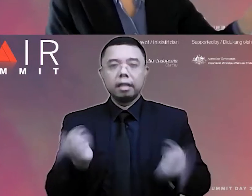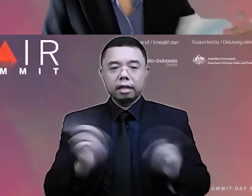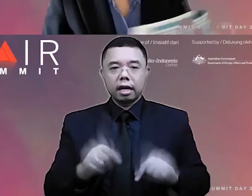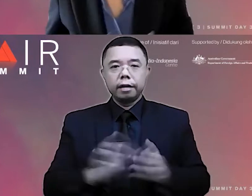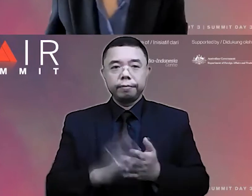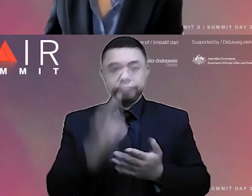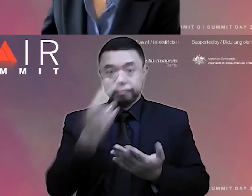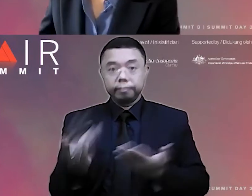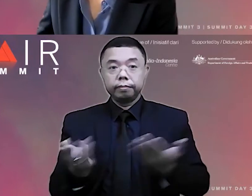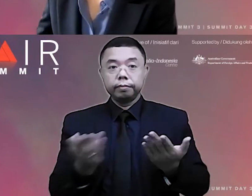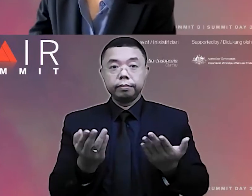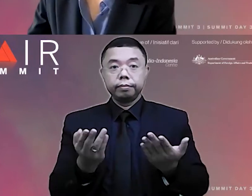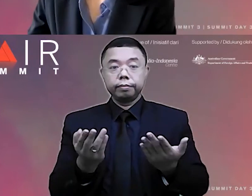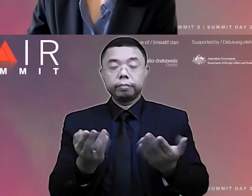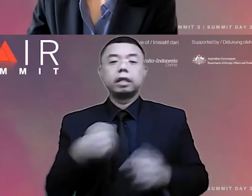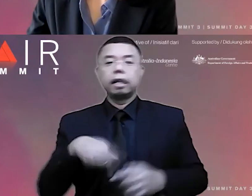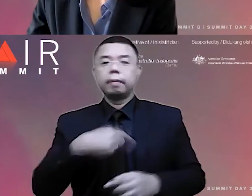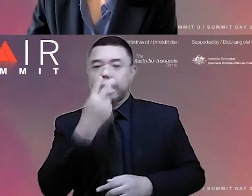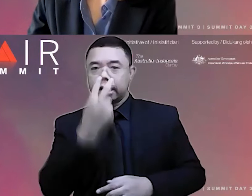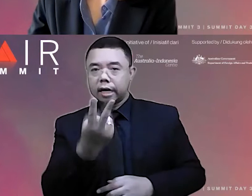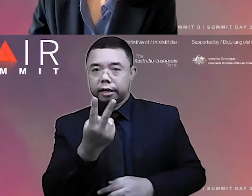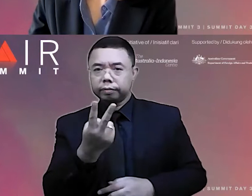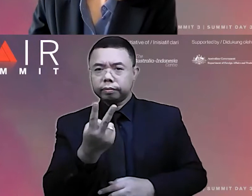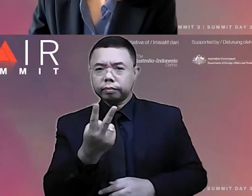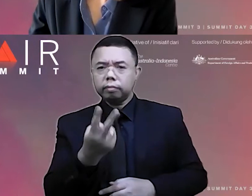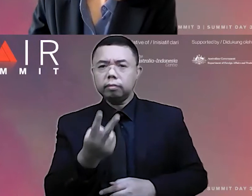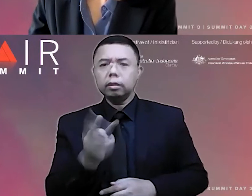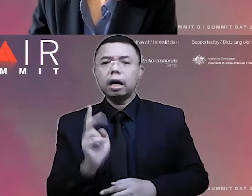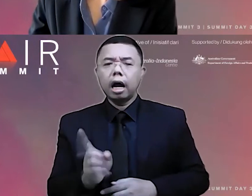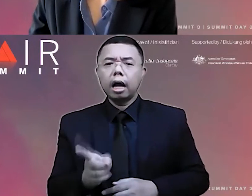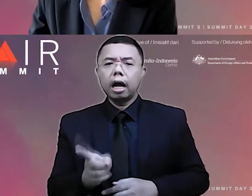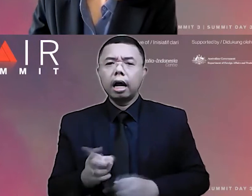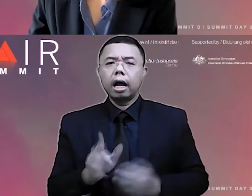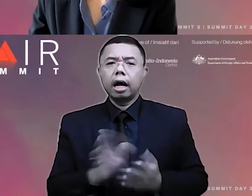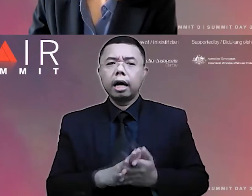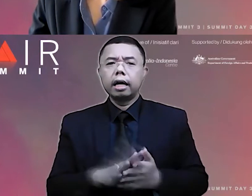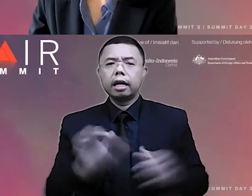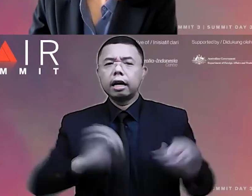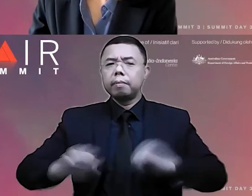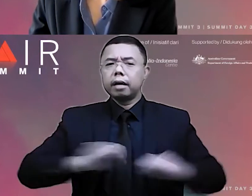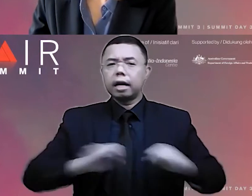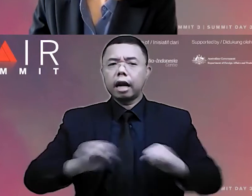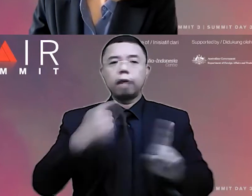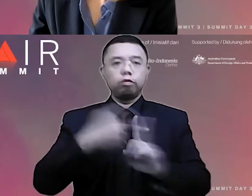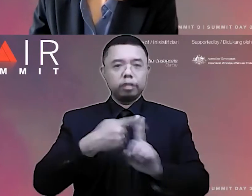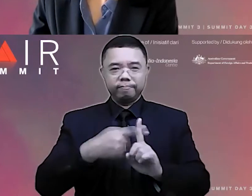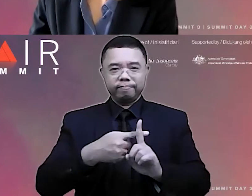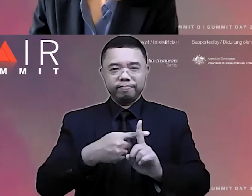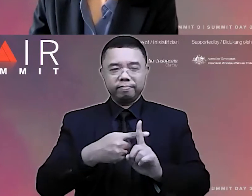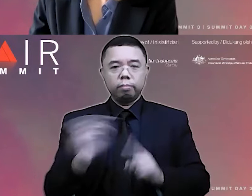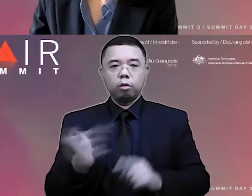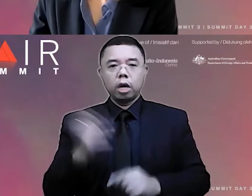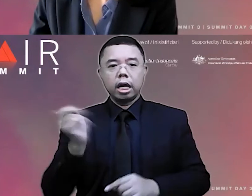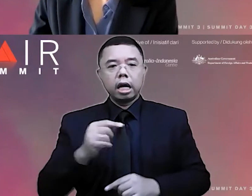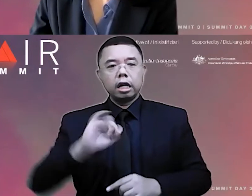positive, what you may call it, movement this far, starting from June until this year, Helen, where